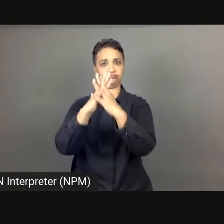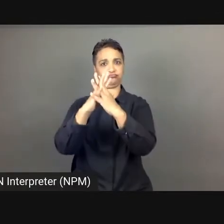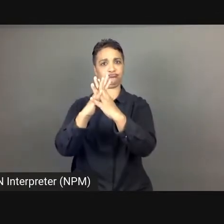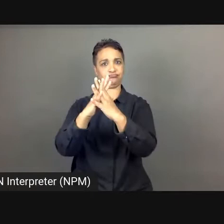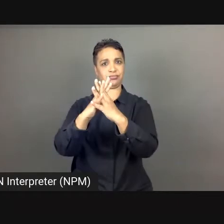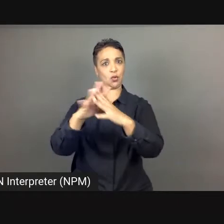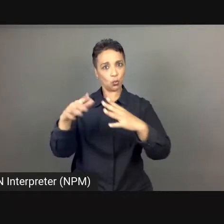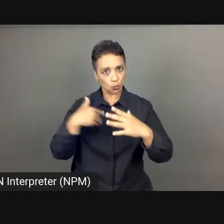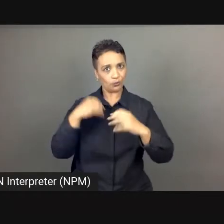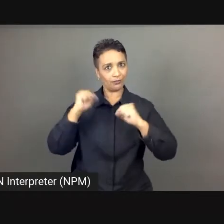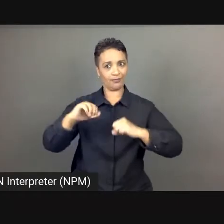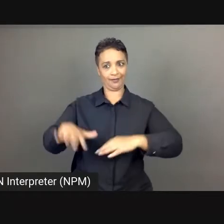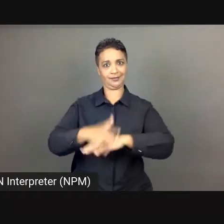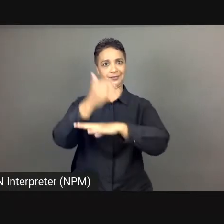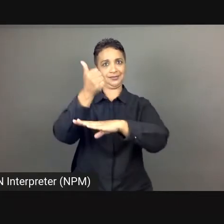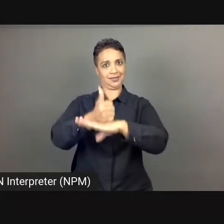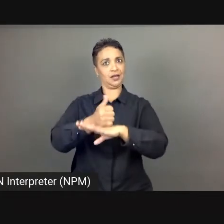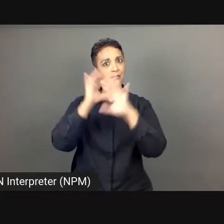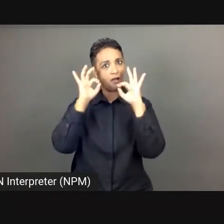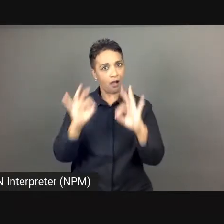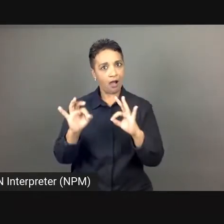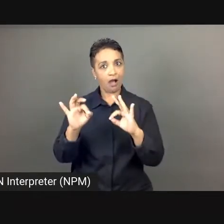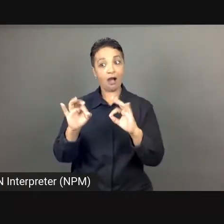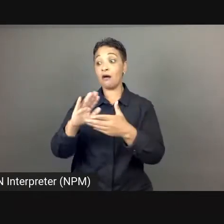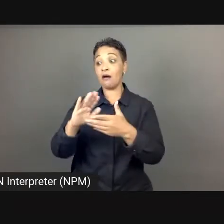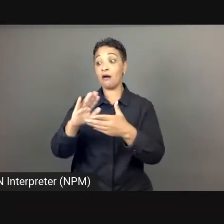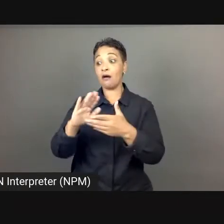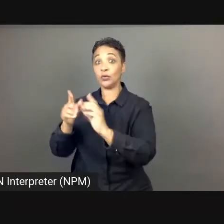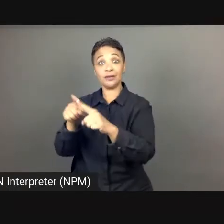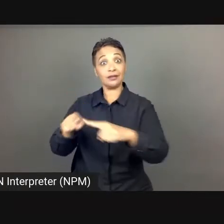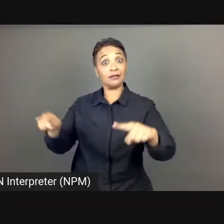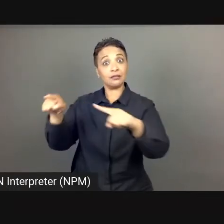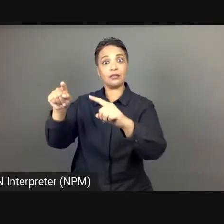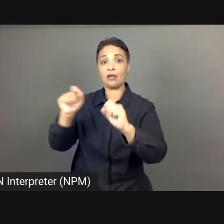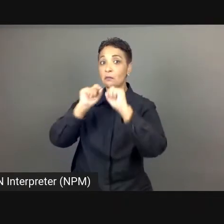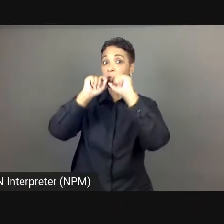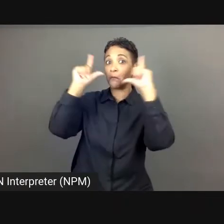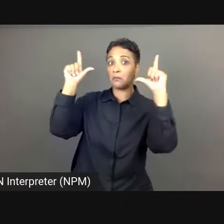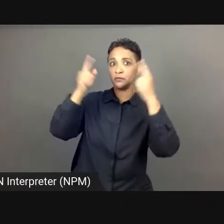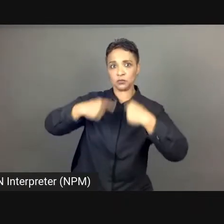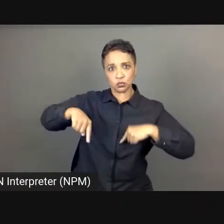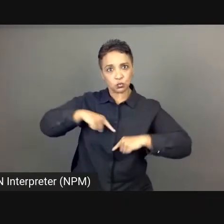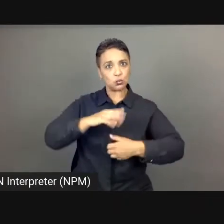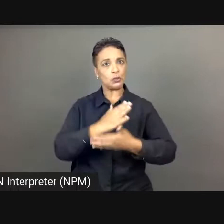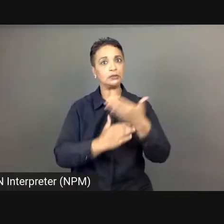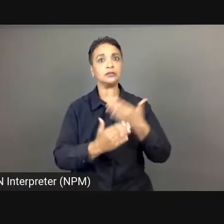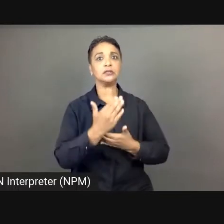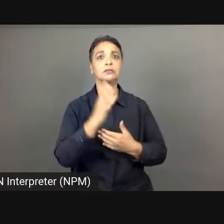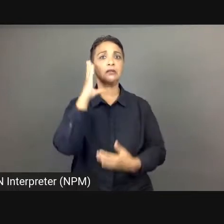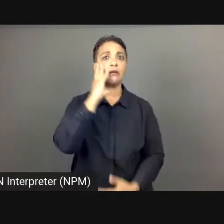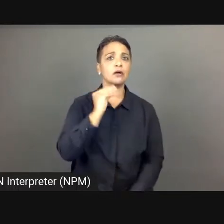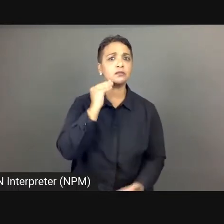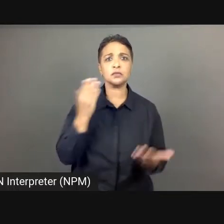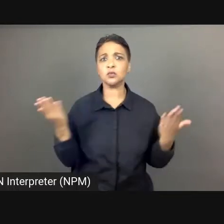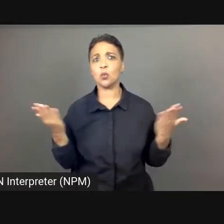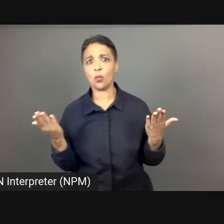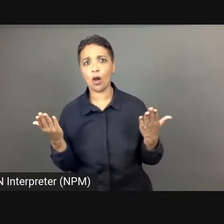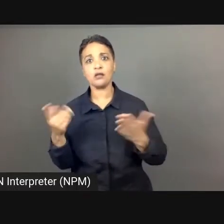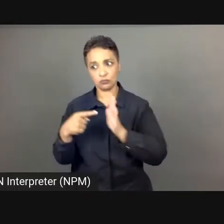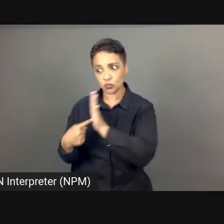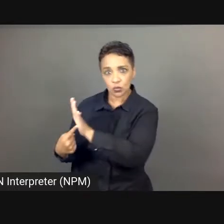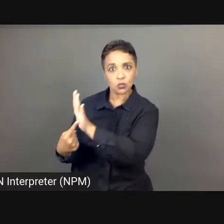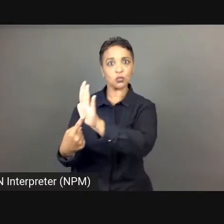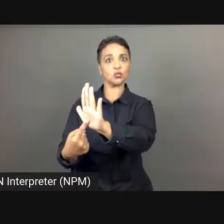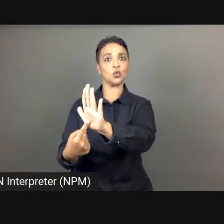issues that the society understands what are we going through as individuals with disability. So it becomes a